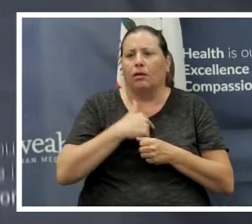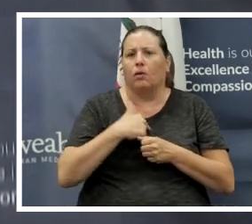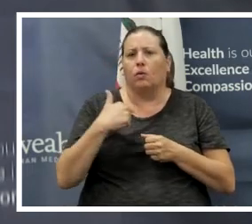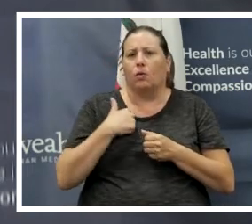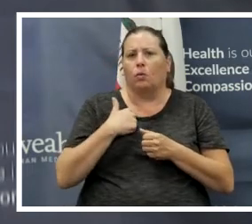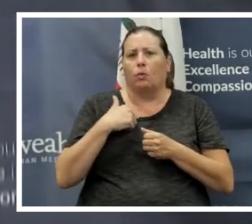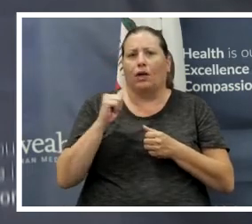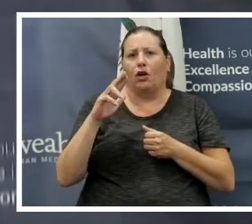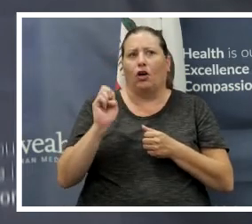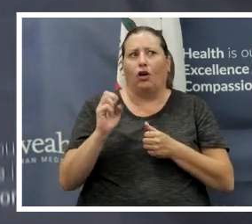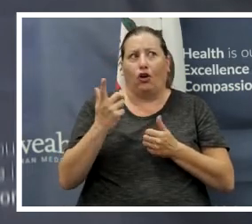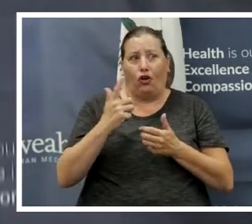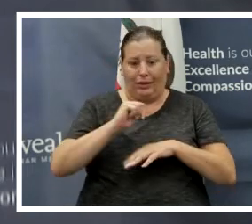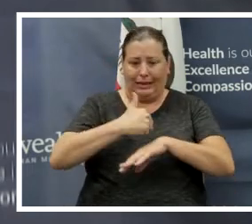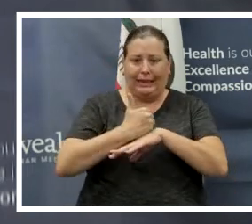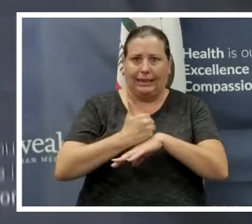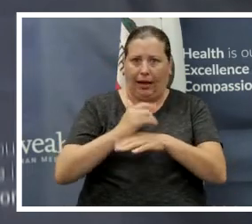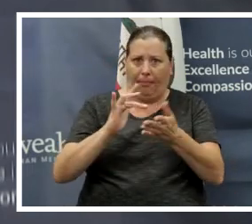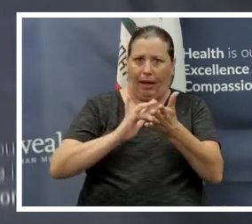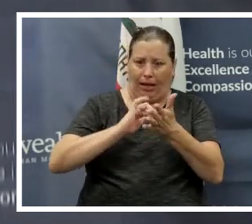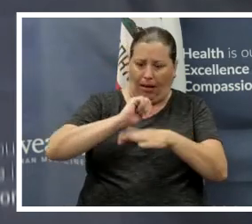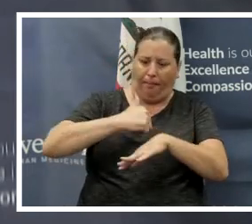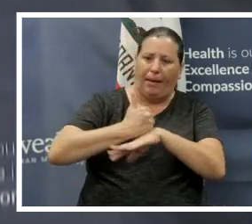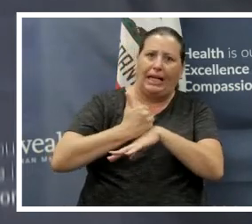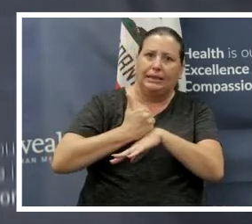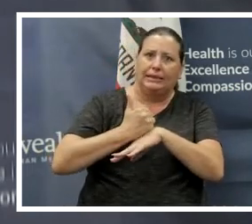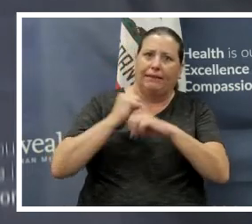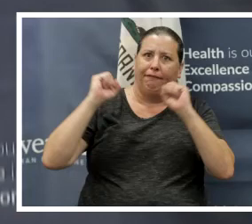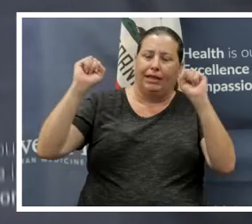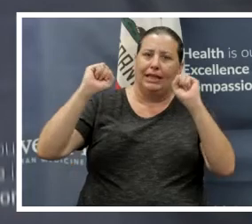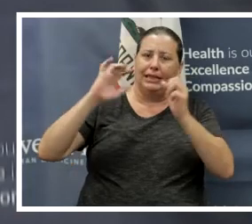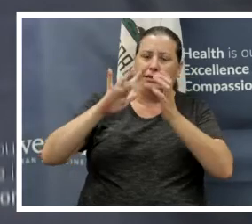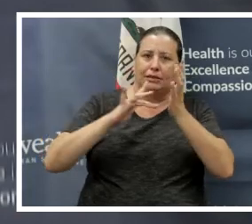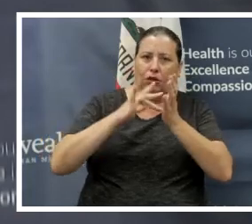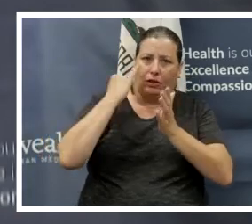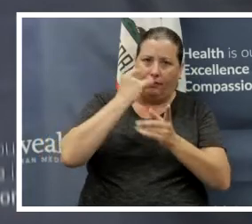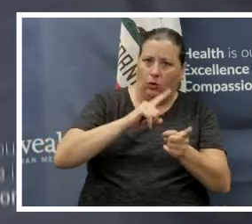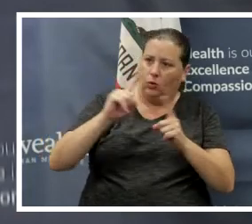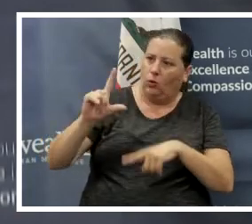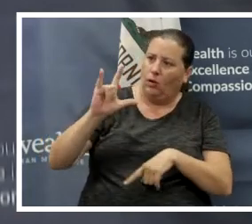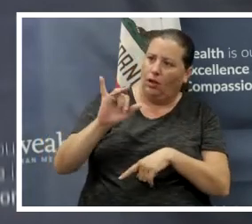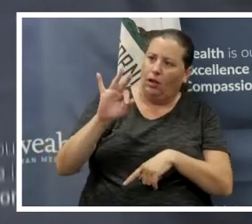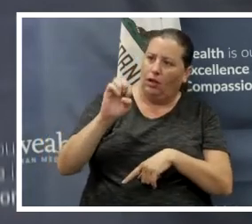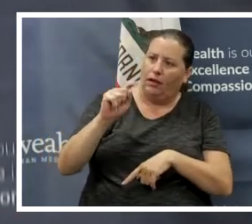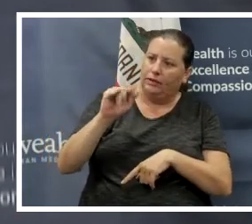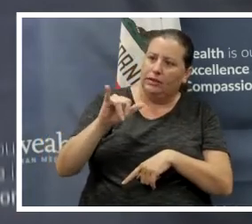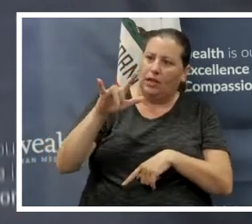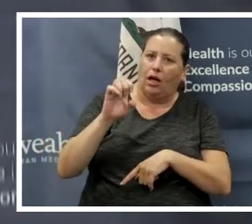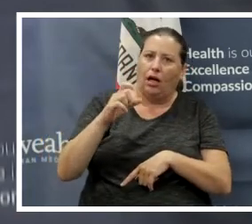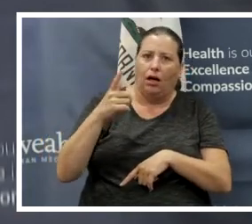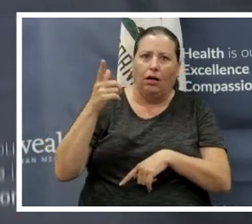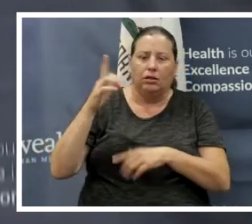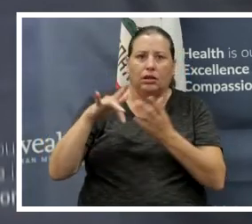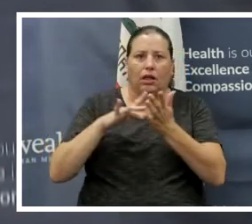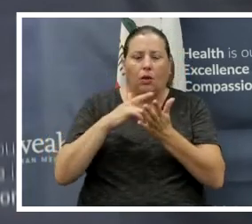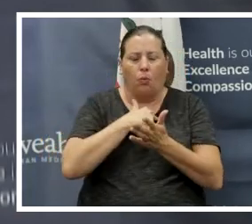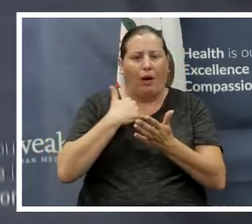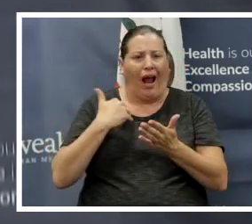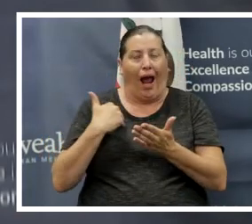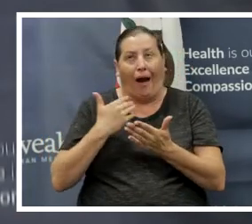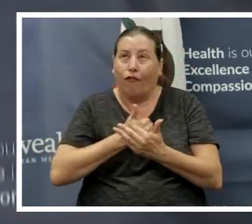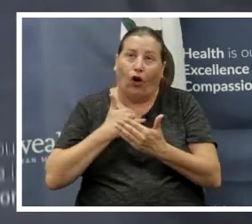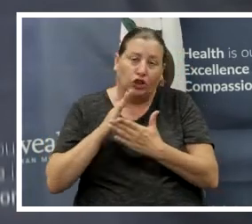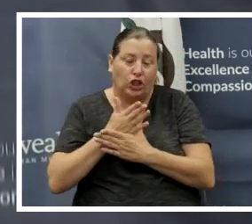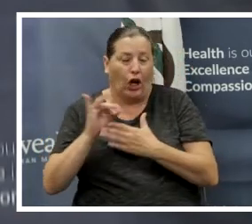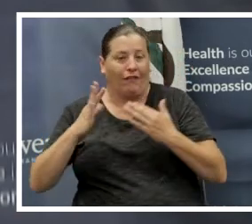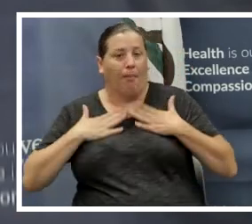medical-based fitness center. And if you go into the Lifestyle Center, we definitely have our share of bodybuilders that are there, but we have a lot